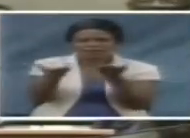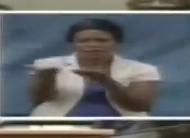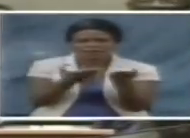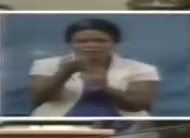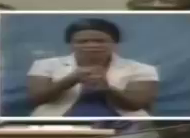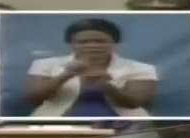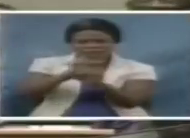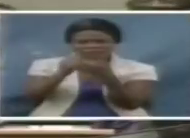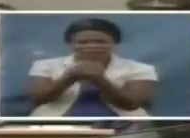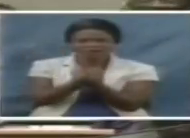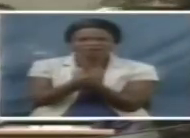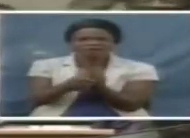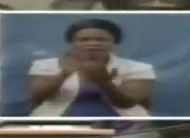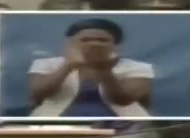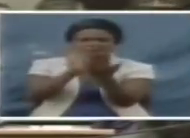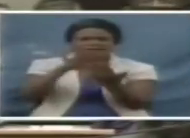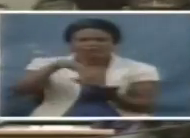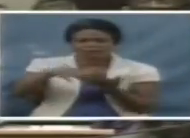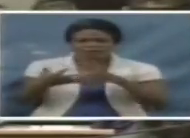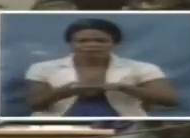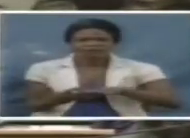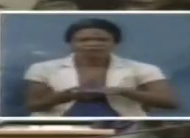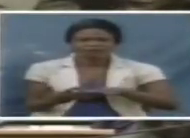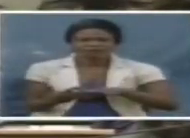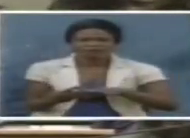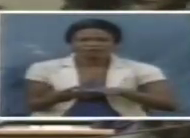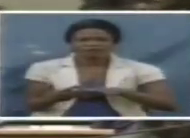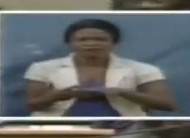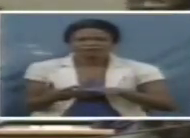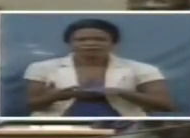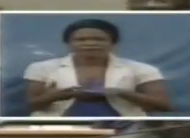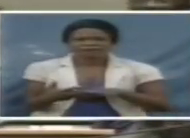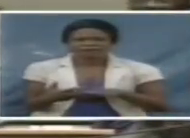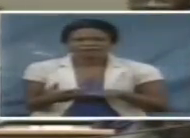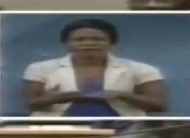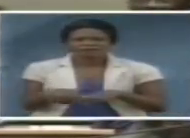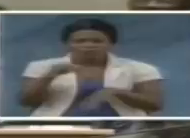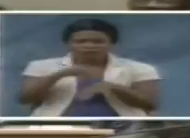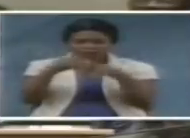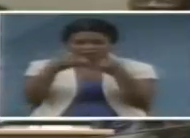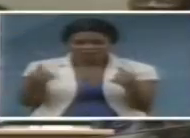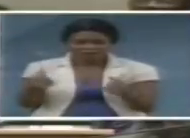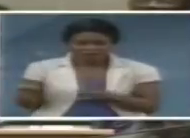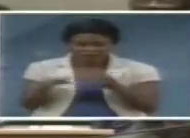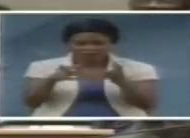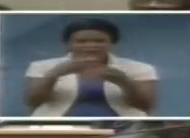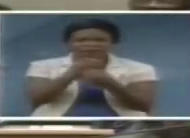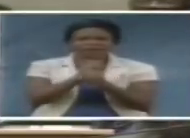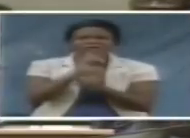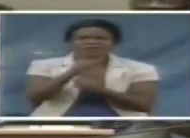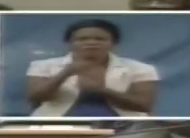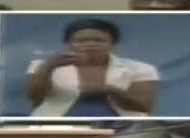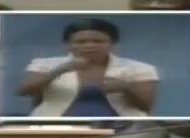public services from the traditional face-to-face interaction to online channels to ensure